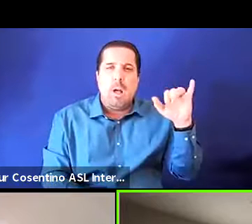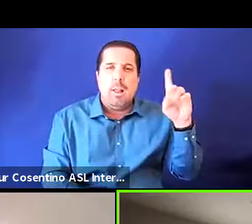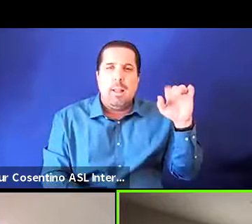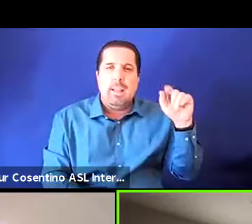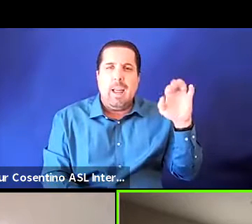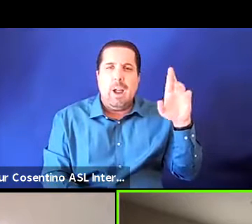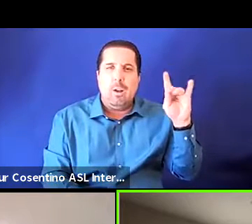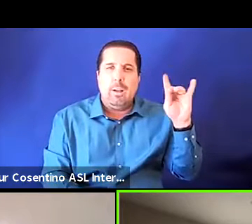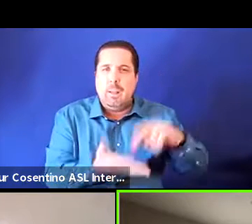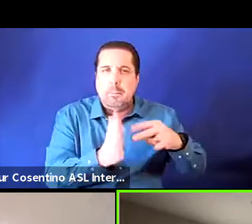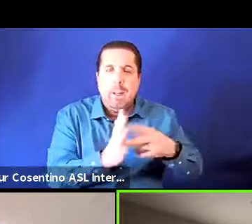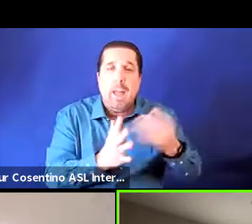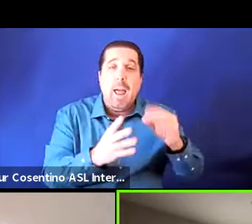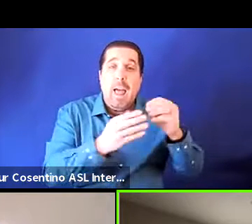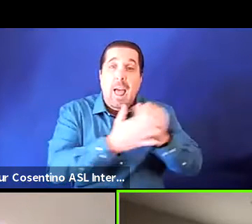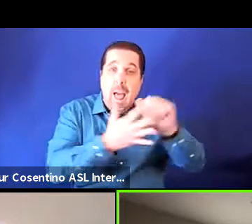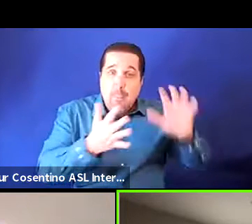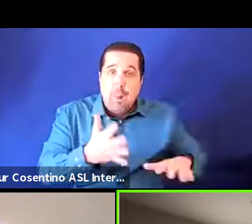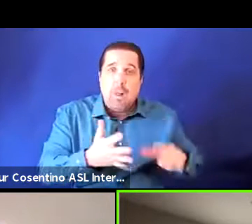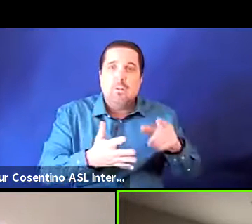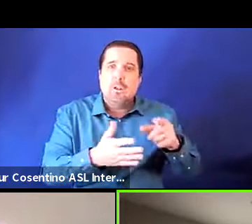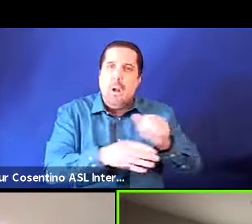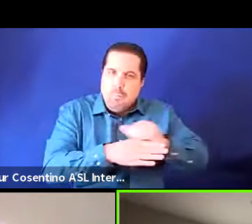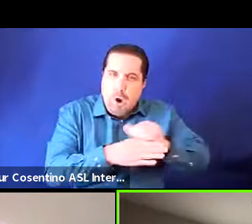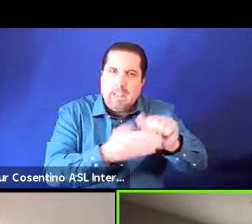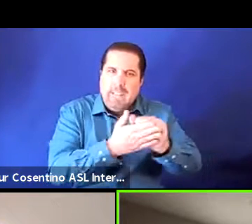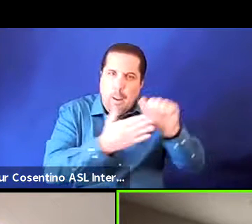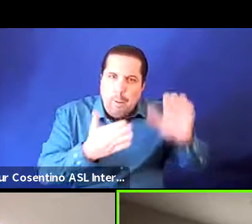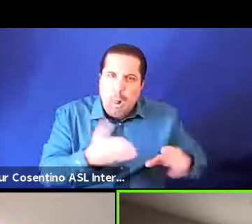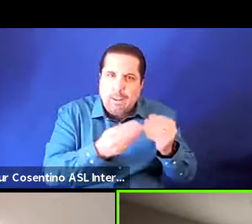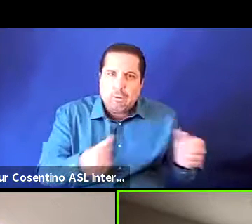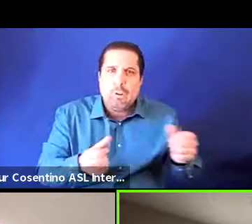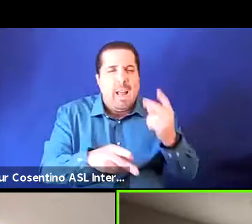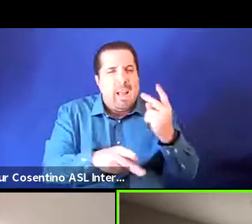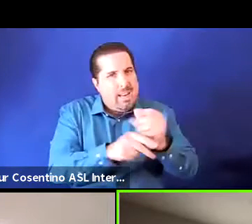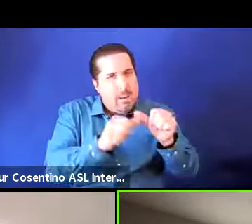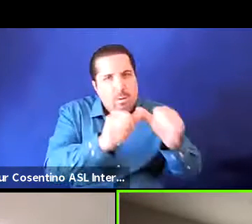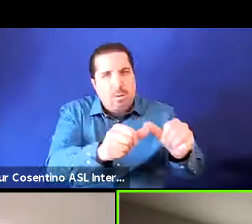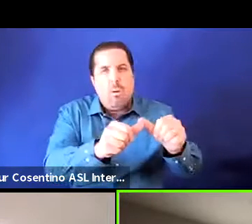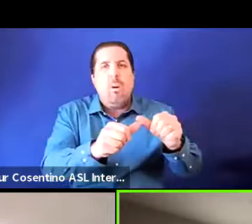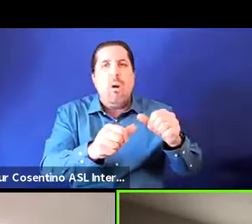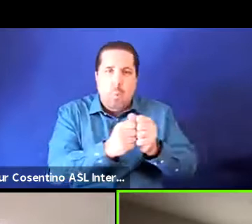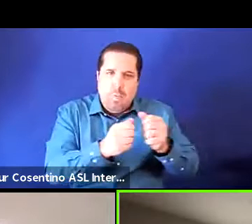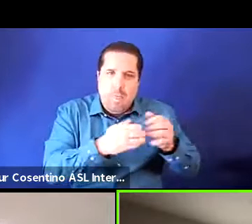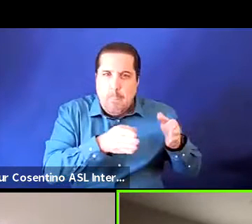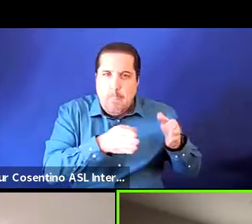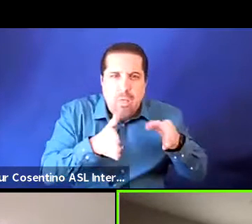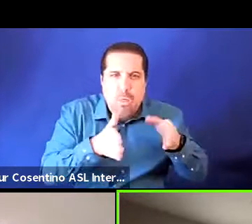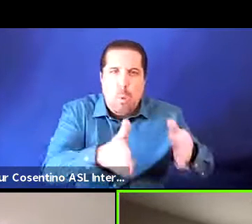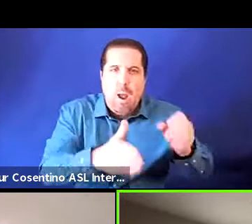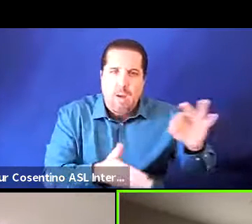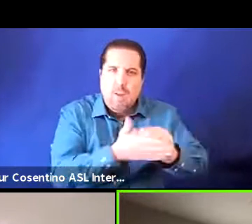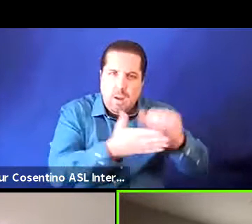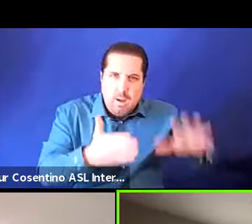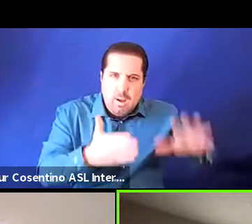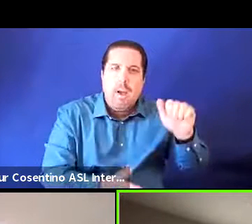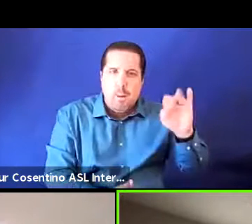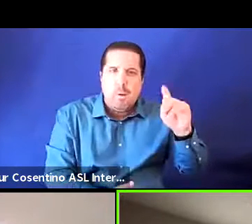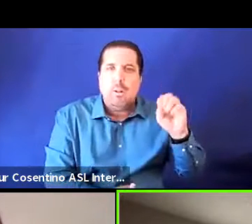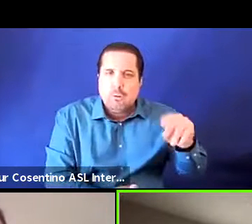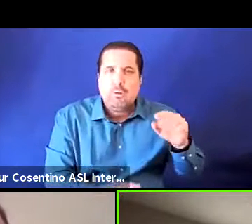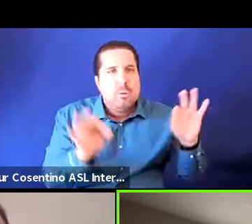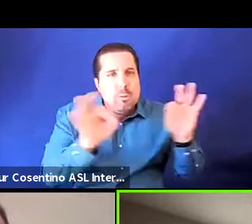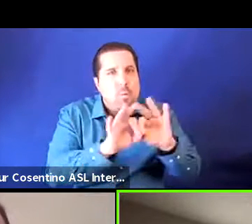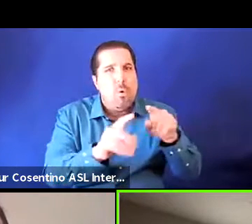understand abolition, practice abolition, continue to forge on the pathway of abolition, I'm always gentle of movement